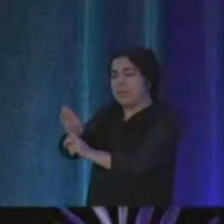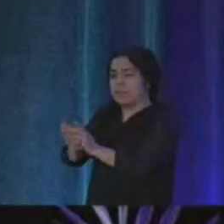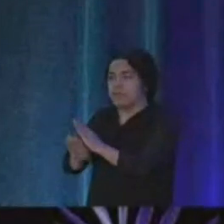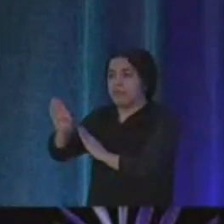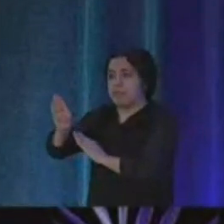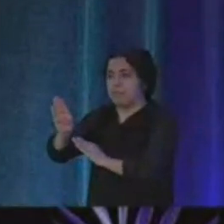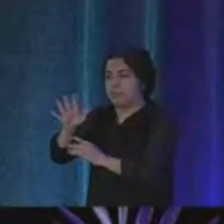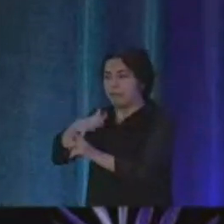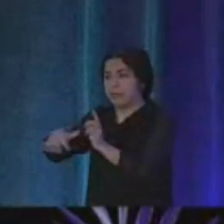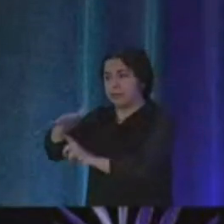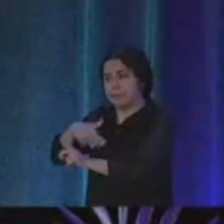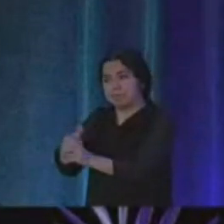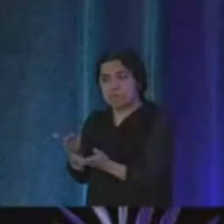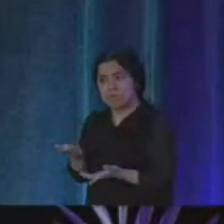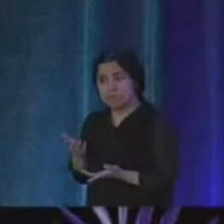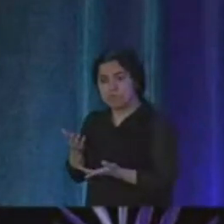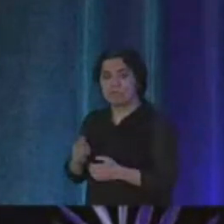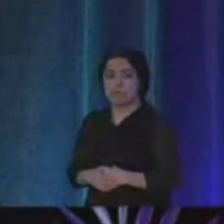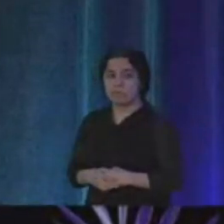environment.